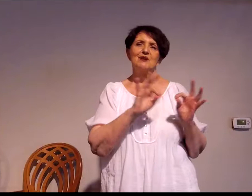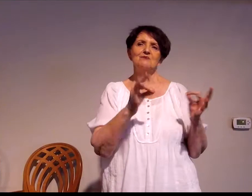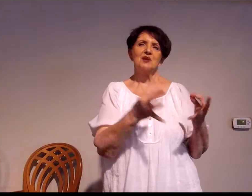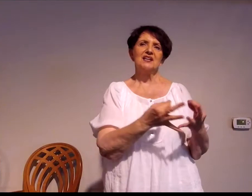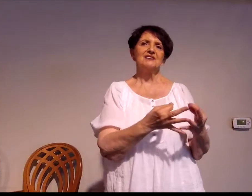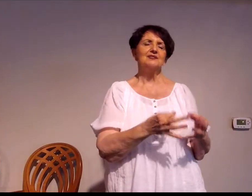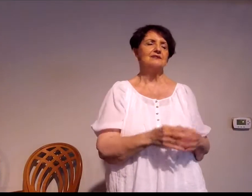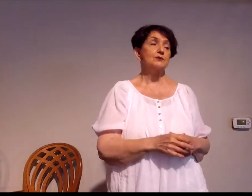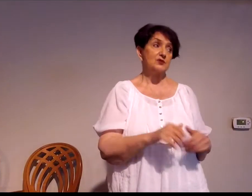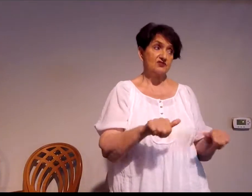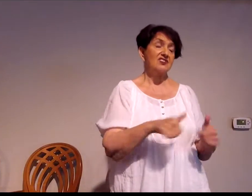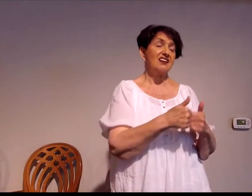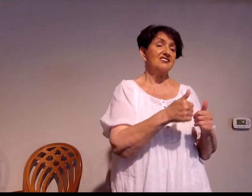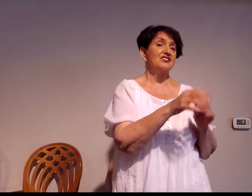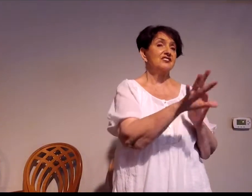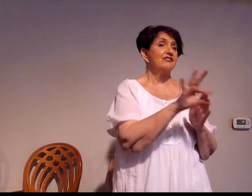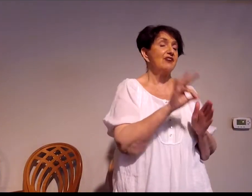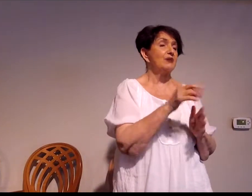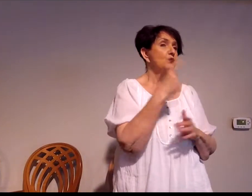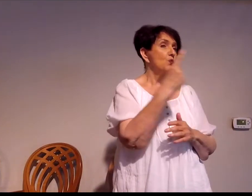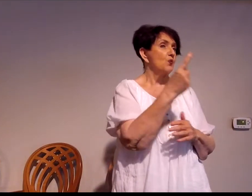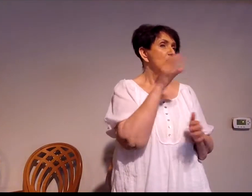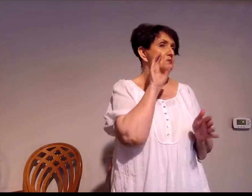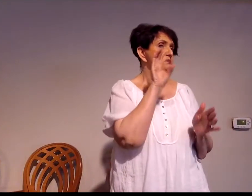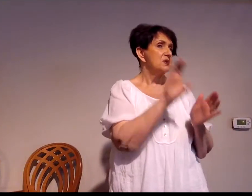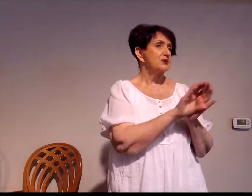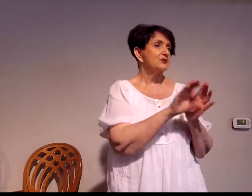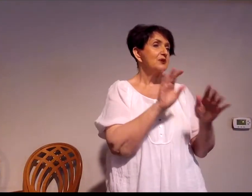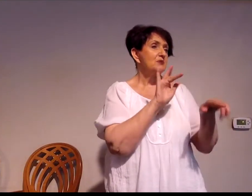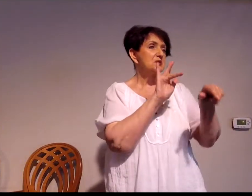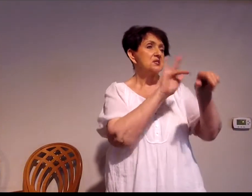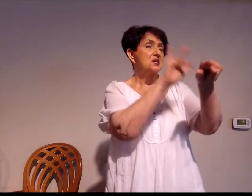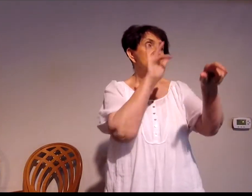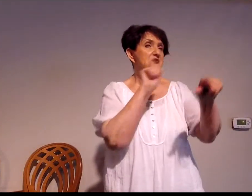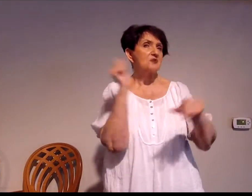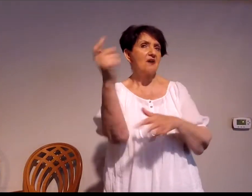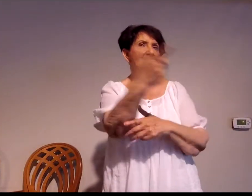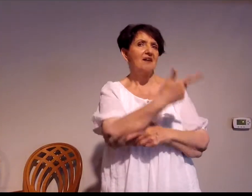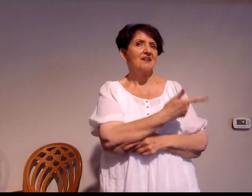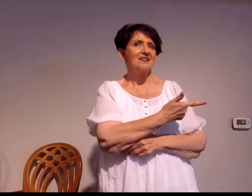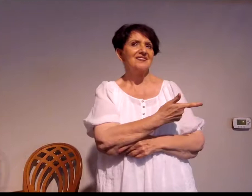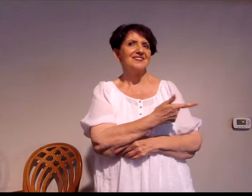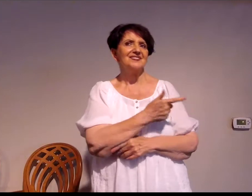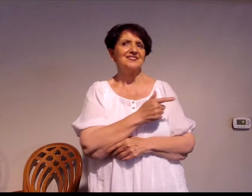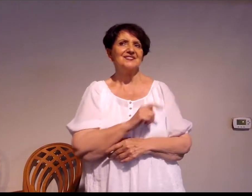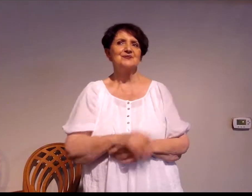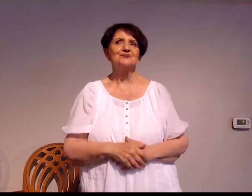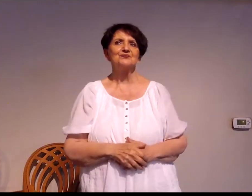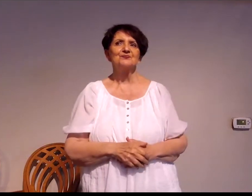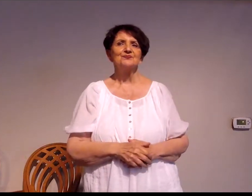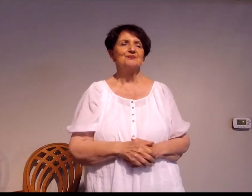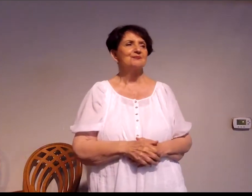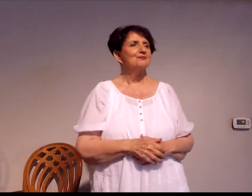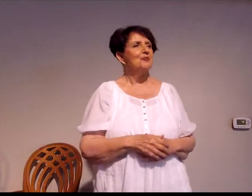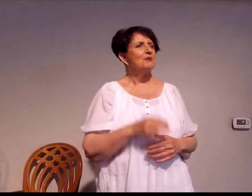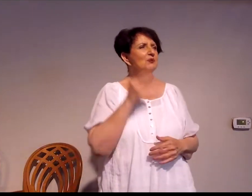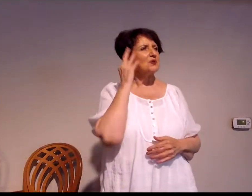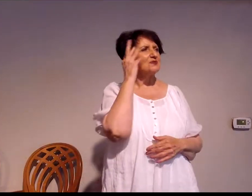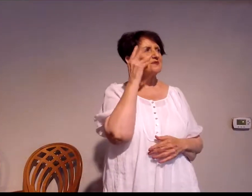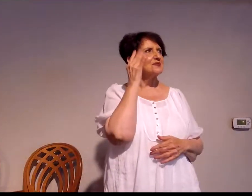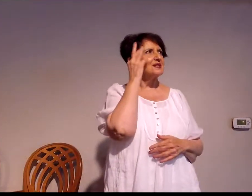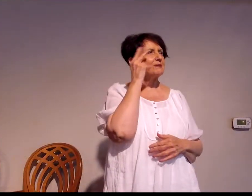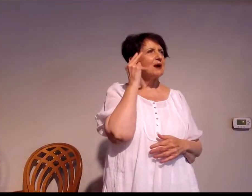It was challenging to find one image that might could touch all of you, but let's just, maybe you find yourself, and when you think about the